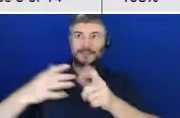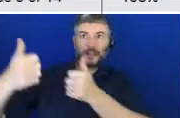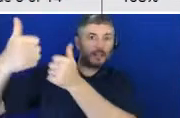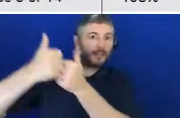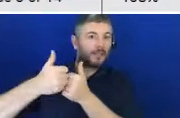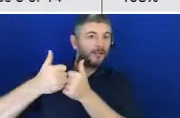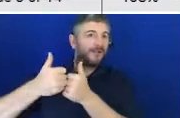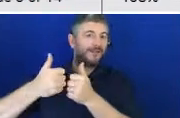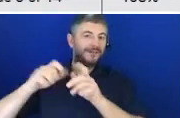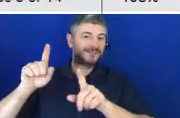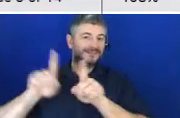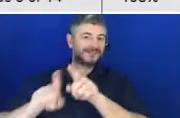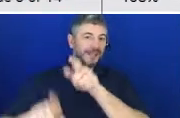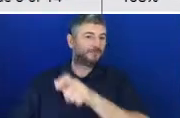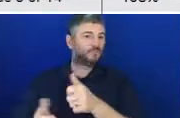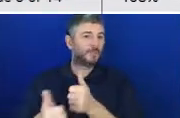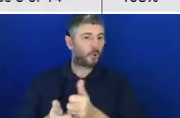journey.